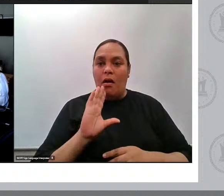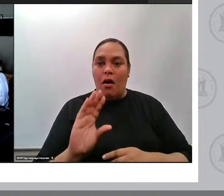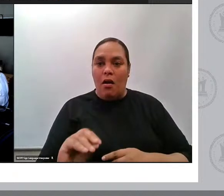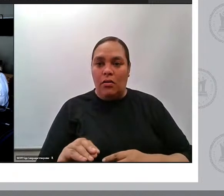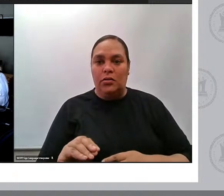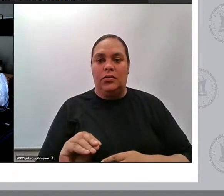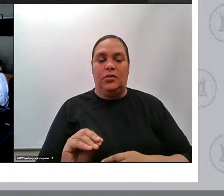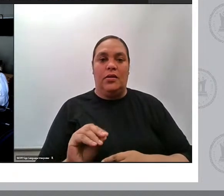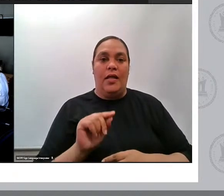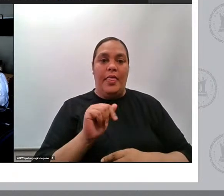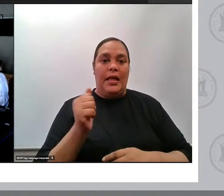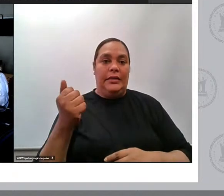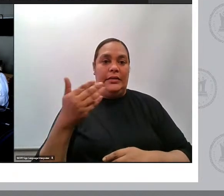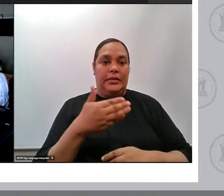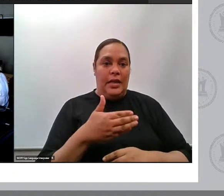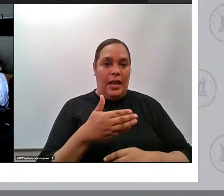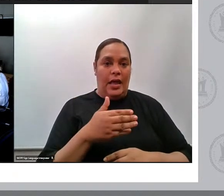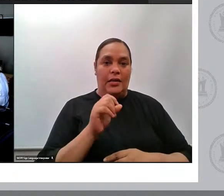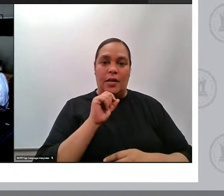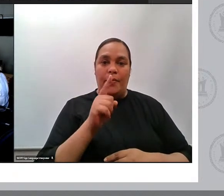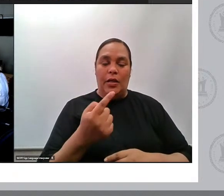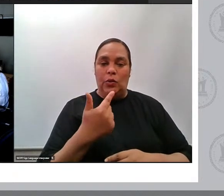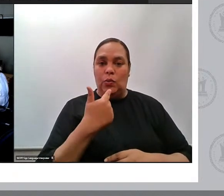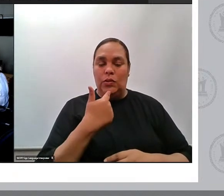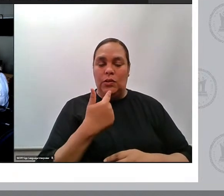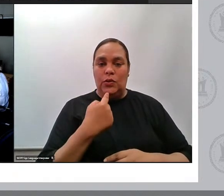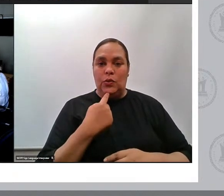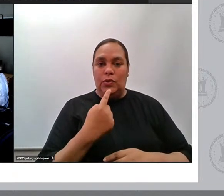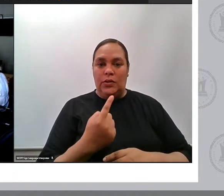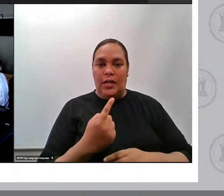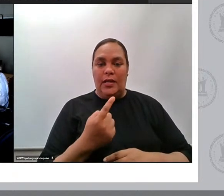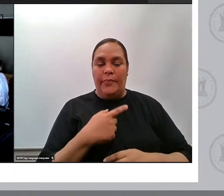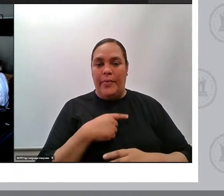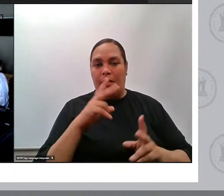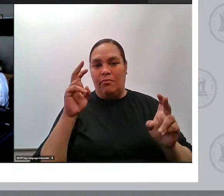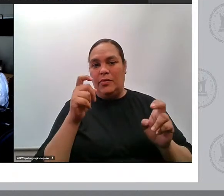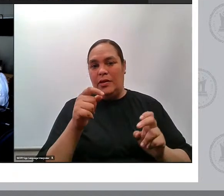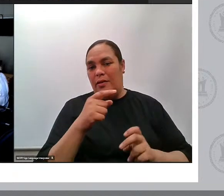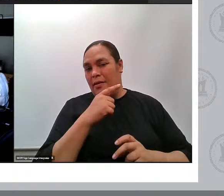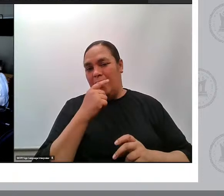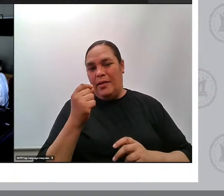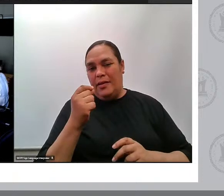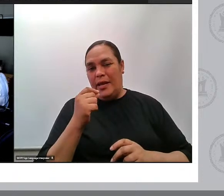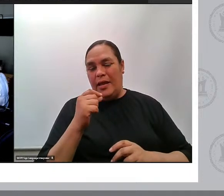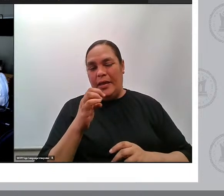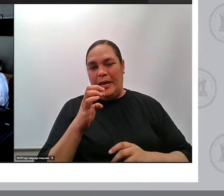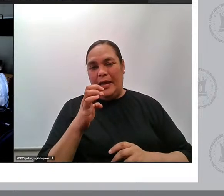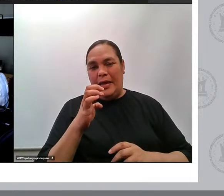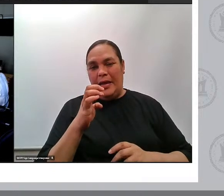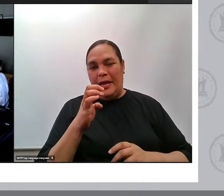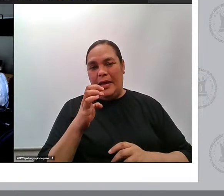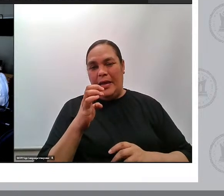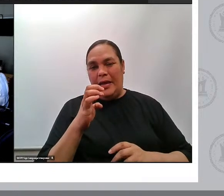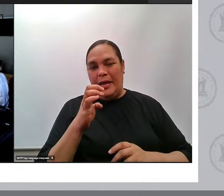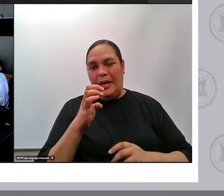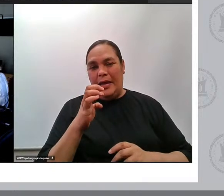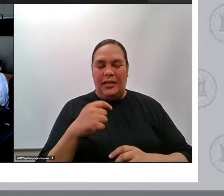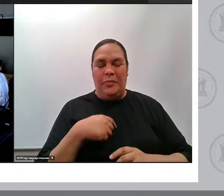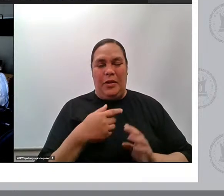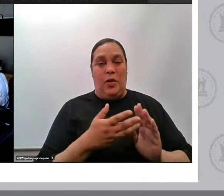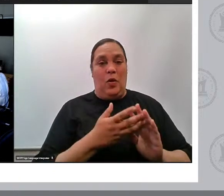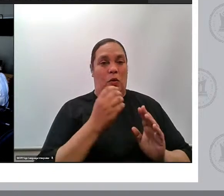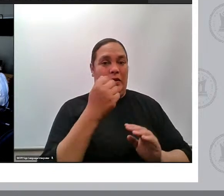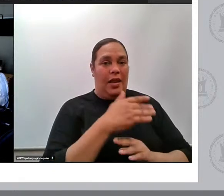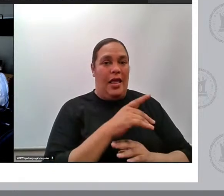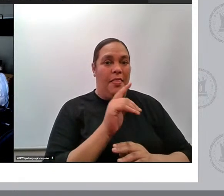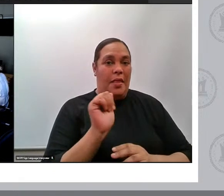on that slide on which you've set I think you call it the end date. Let me just quickly go to that slide.